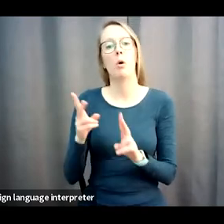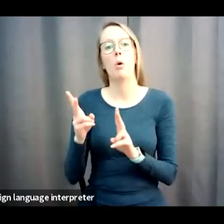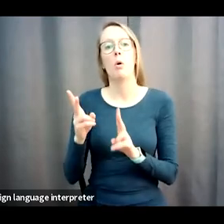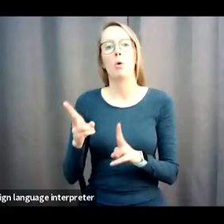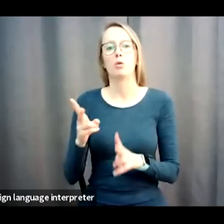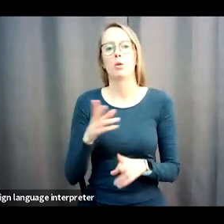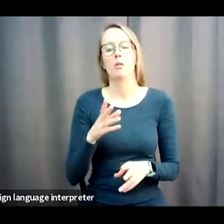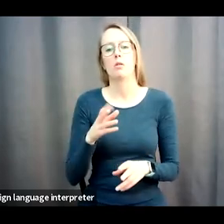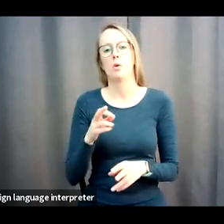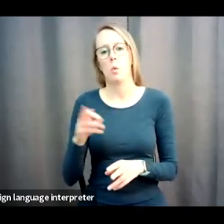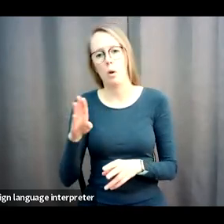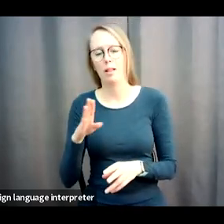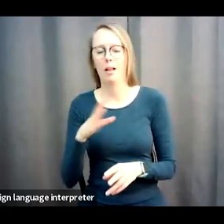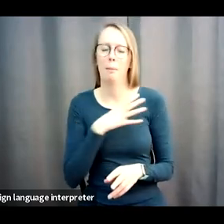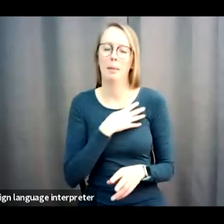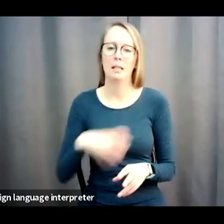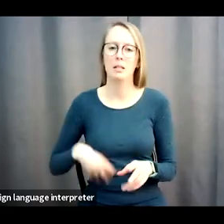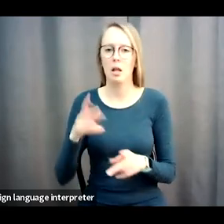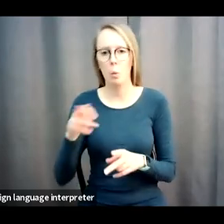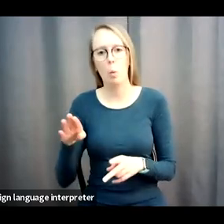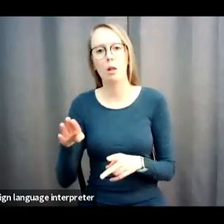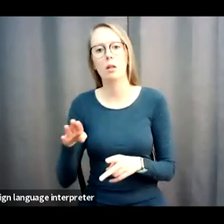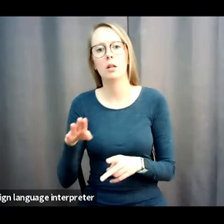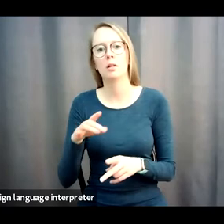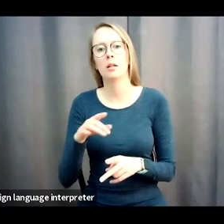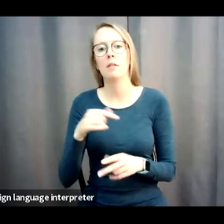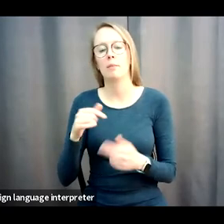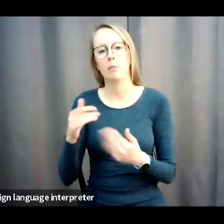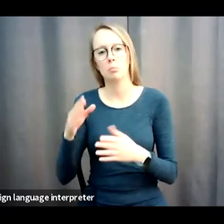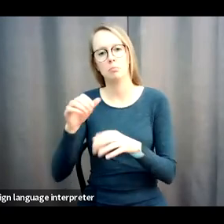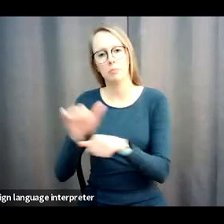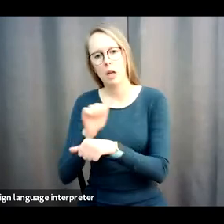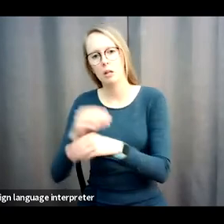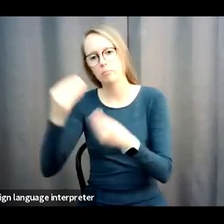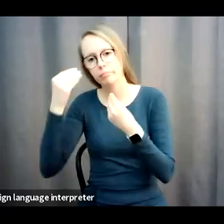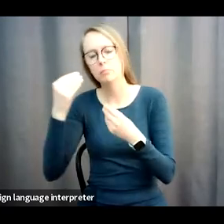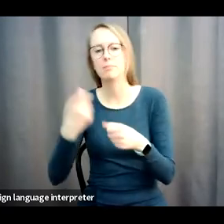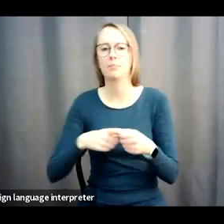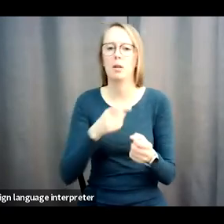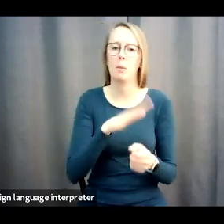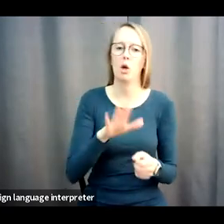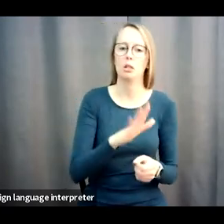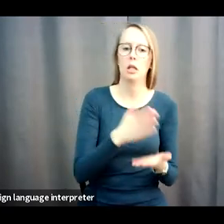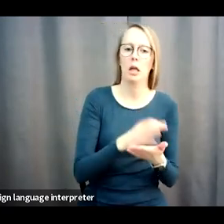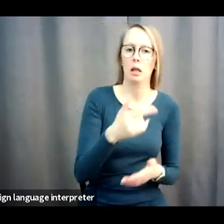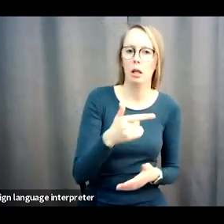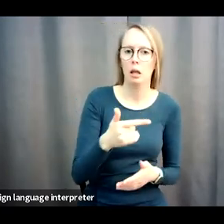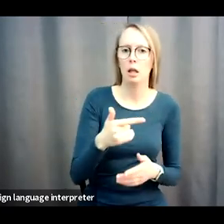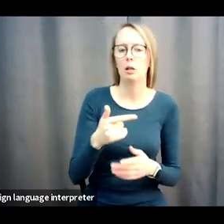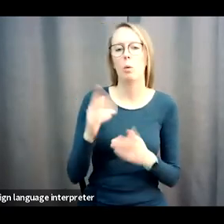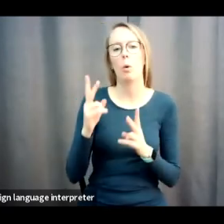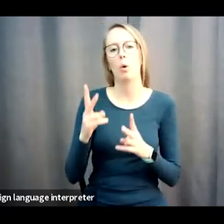the Councils of Ministers staff is provided training on children's rights, while specific